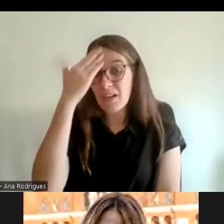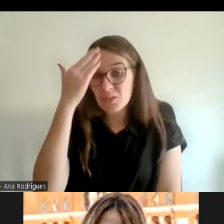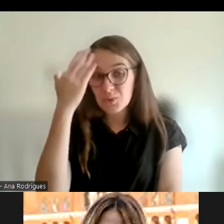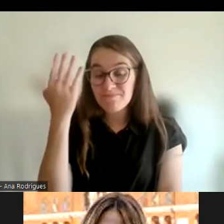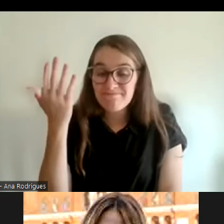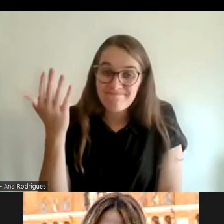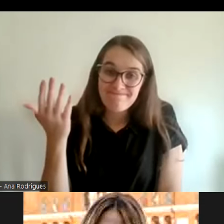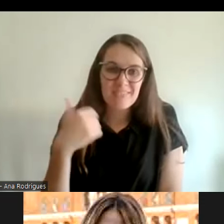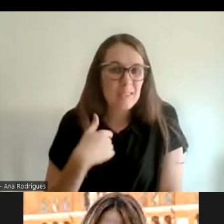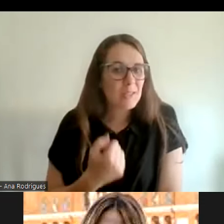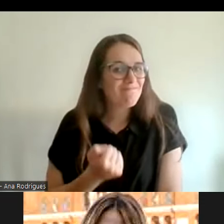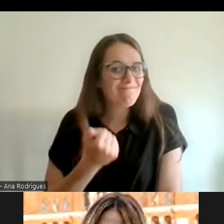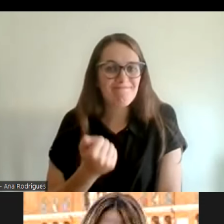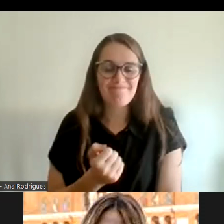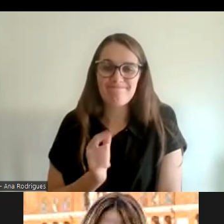I cannot